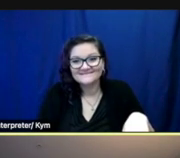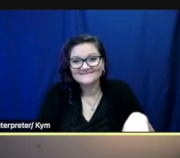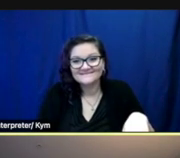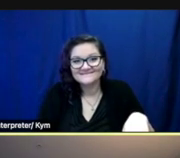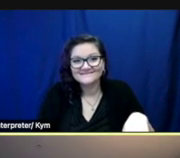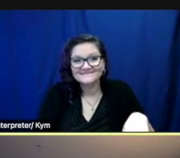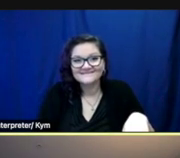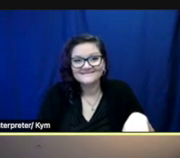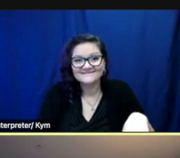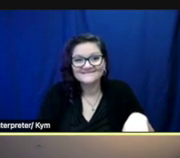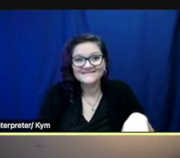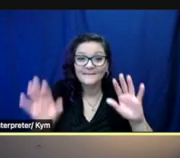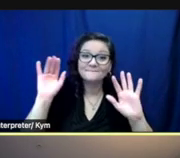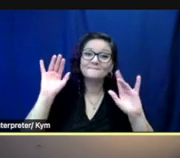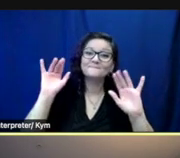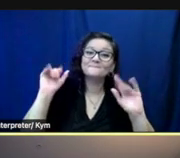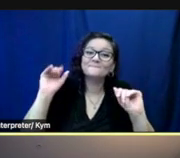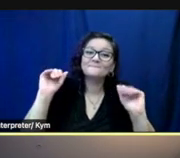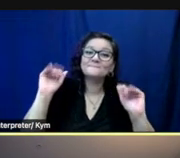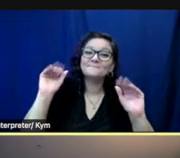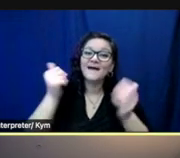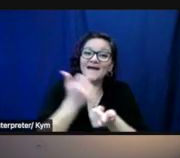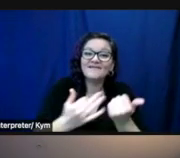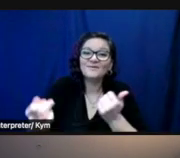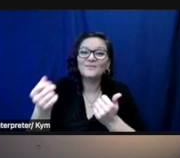Bye, Harold. Bye. Bye, everybody.